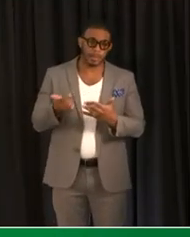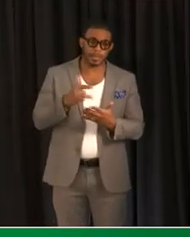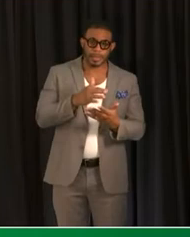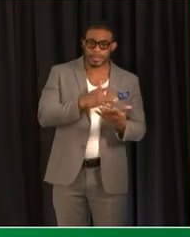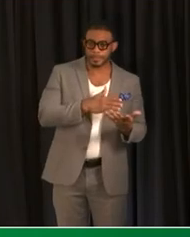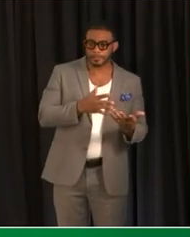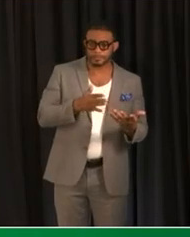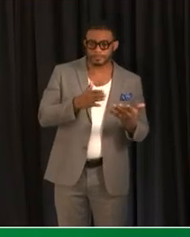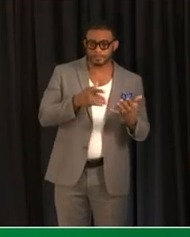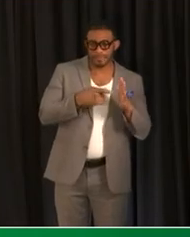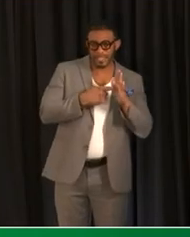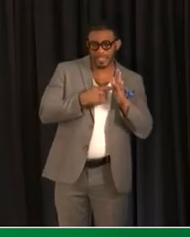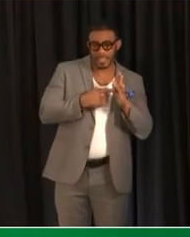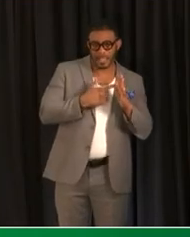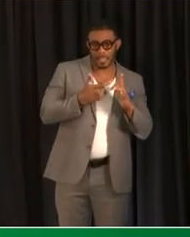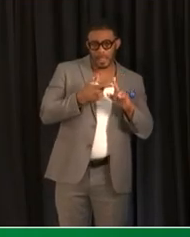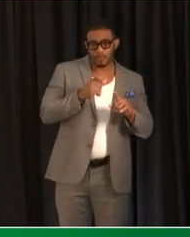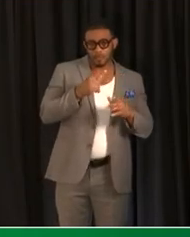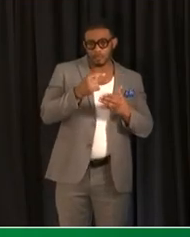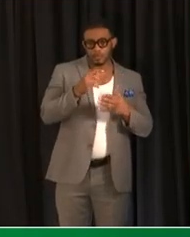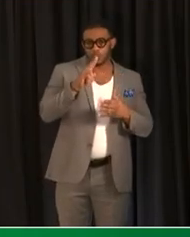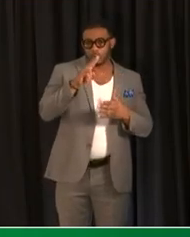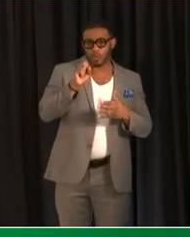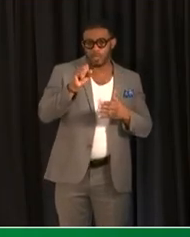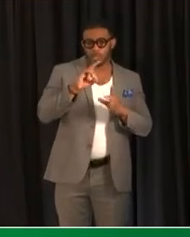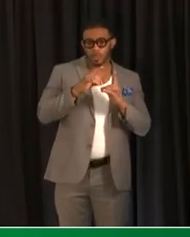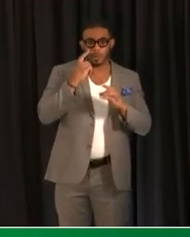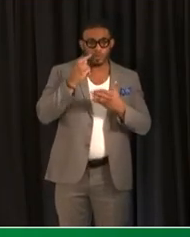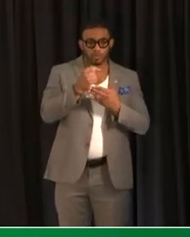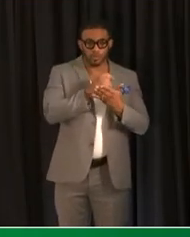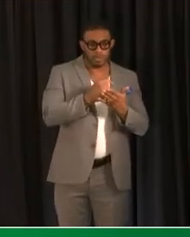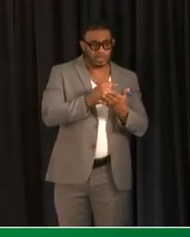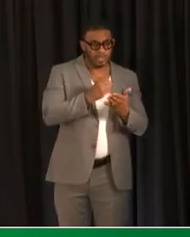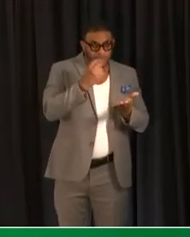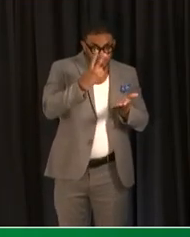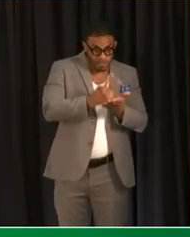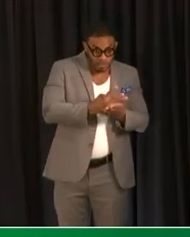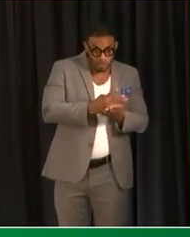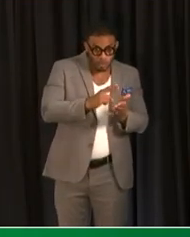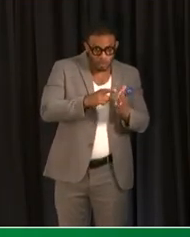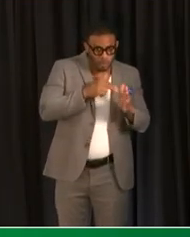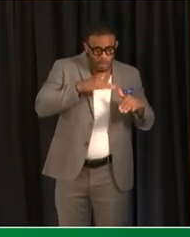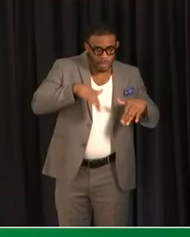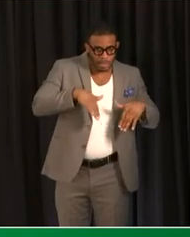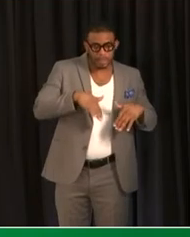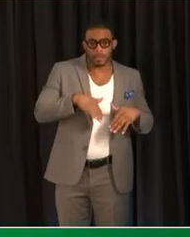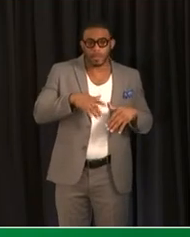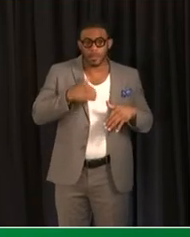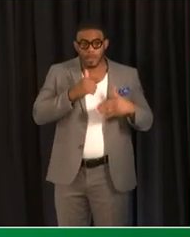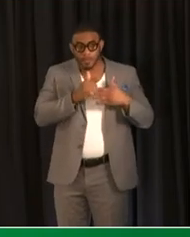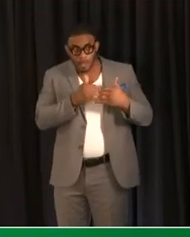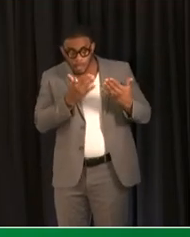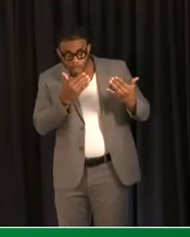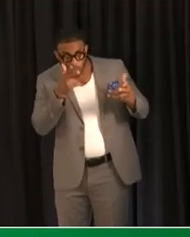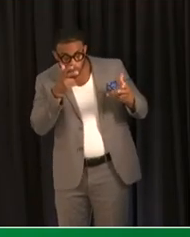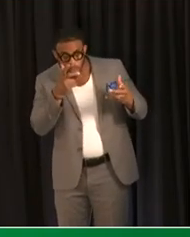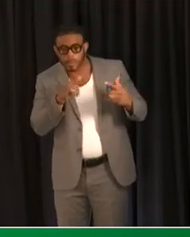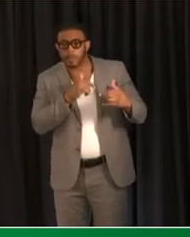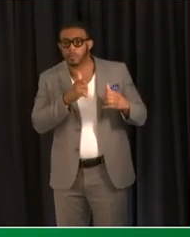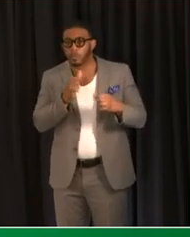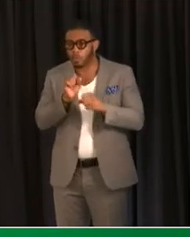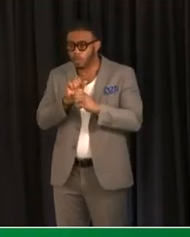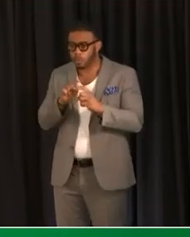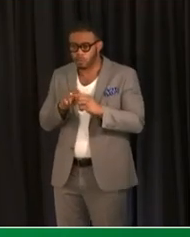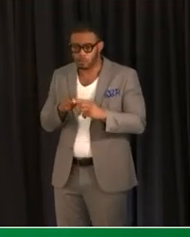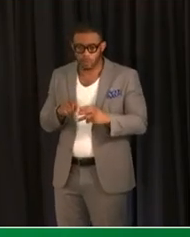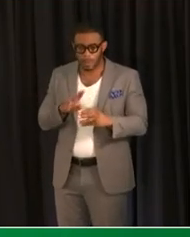the guidance that we got from Treasury, although there aren't official rules out yet. We've got guidance from Treasury, and what we're going to do